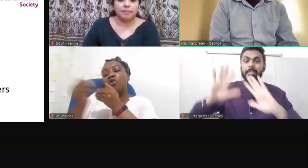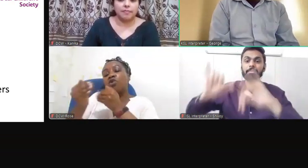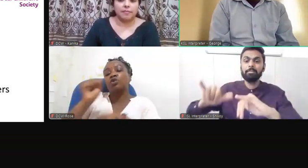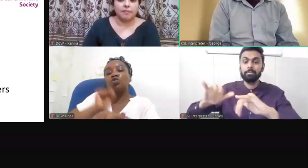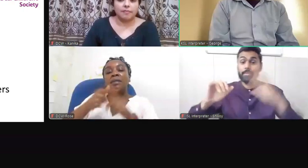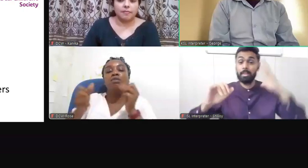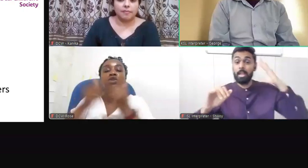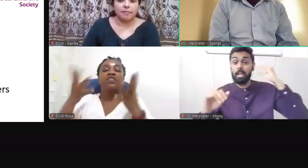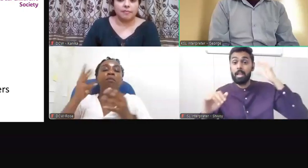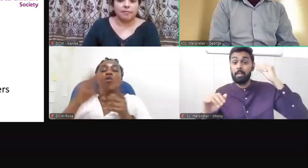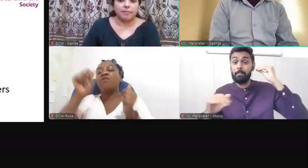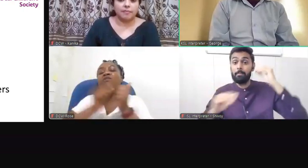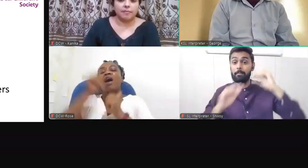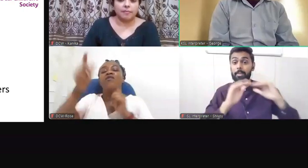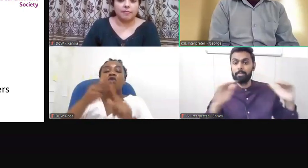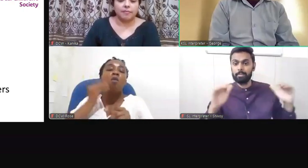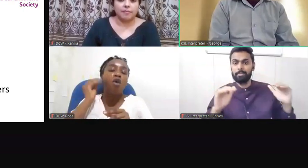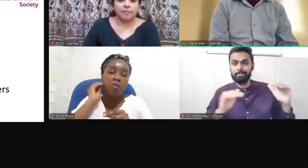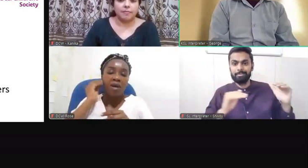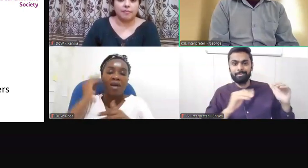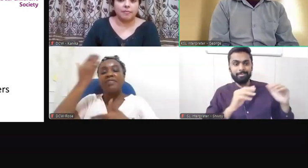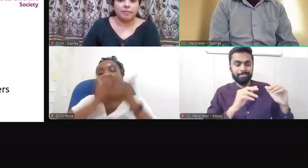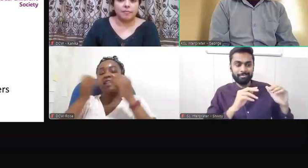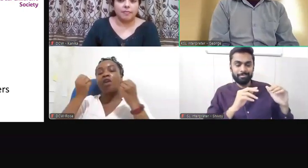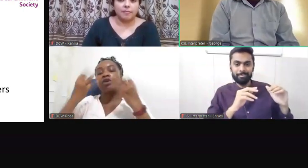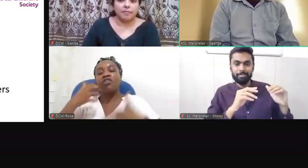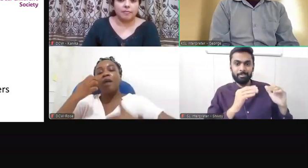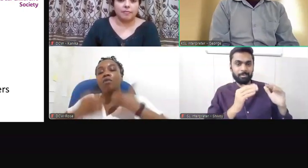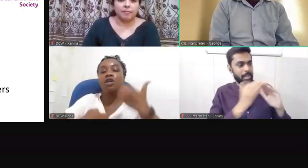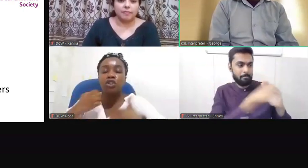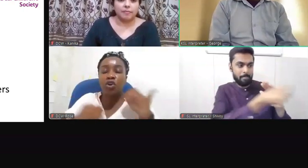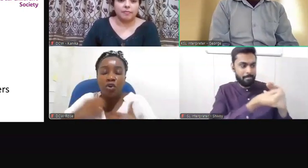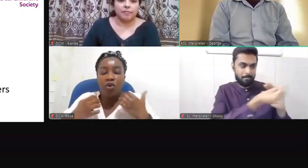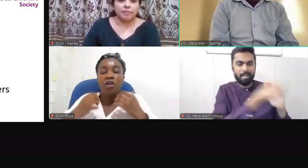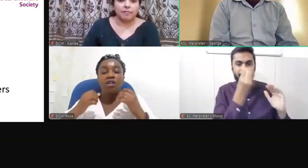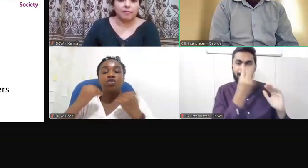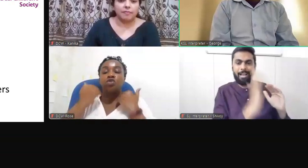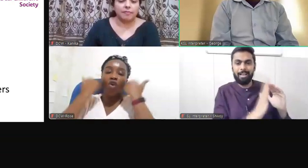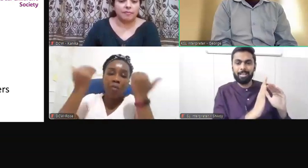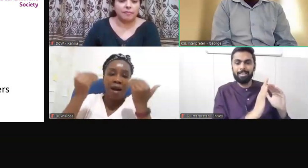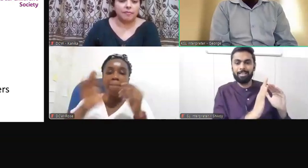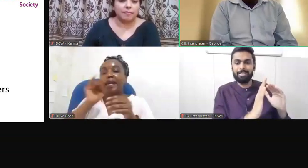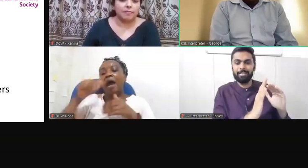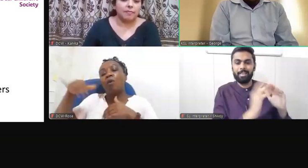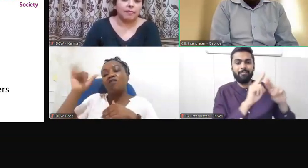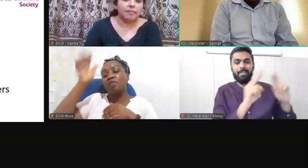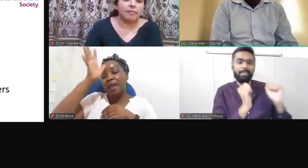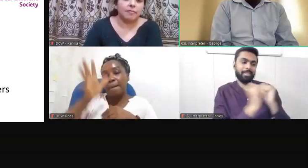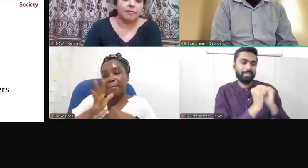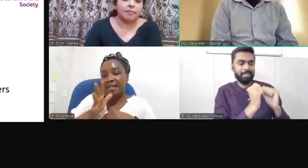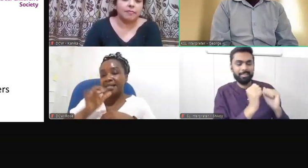children can have a school nearby their home, so they don't need to sleep at the